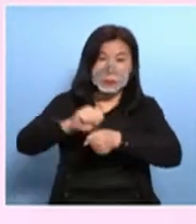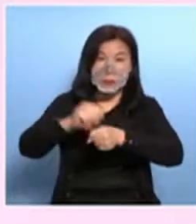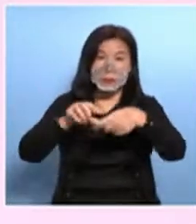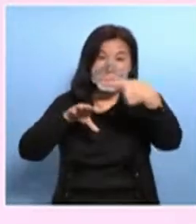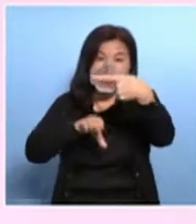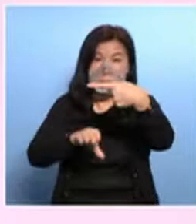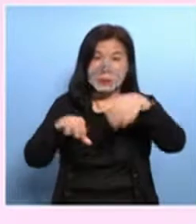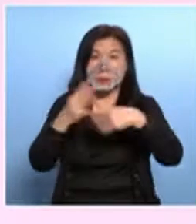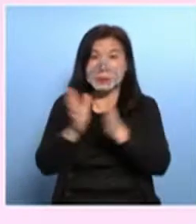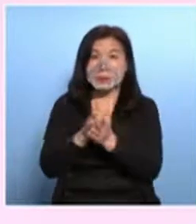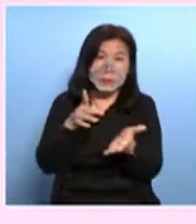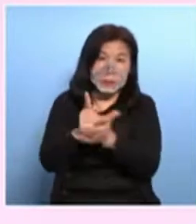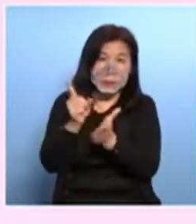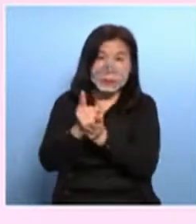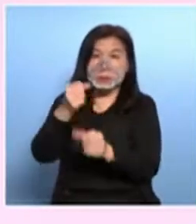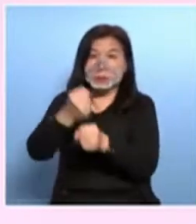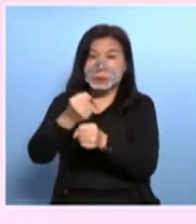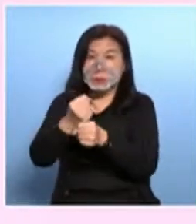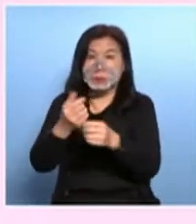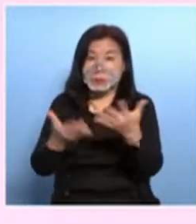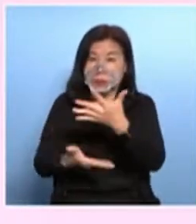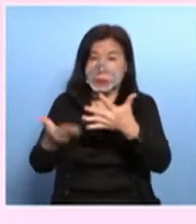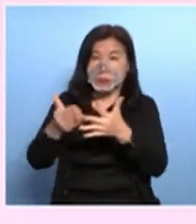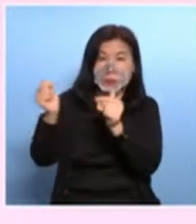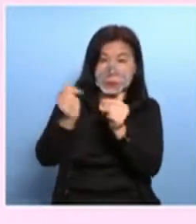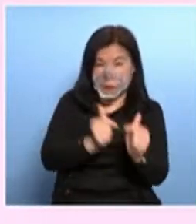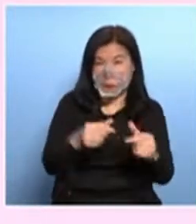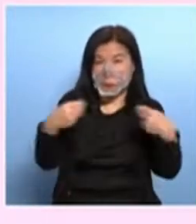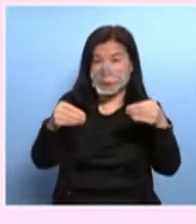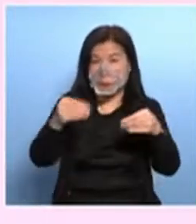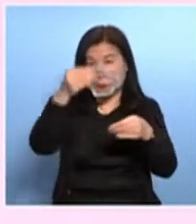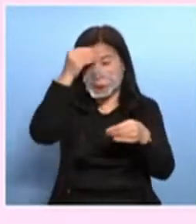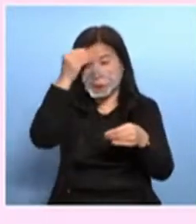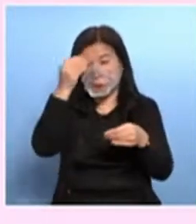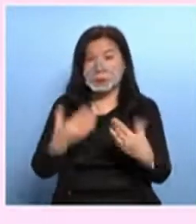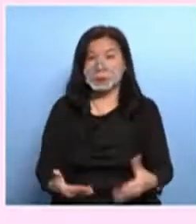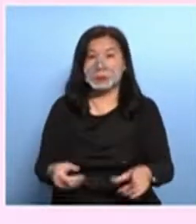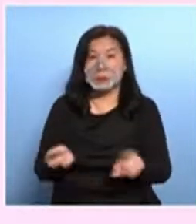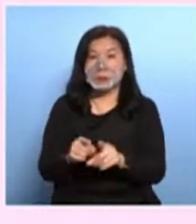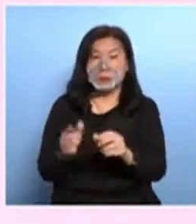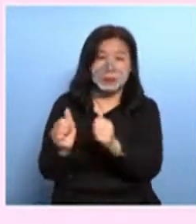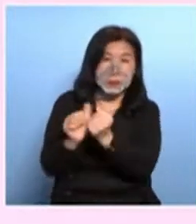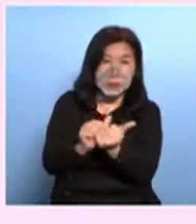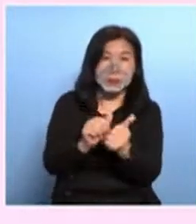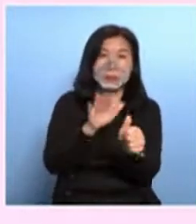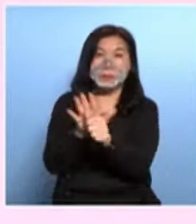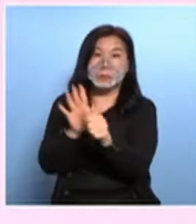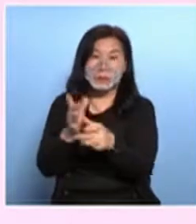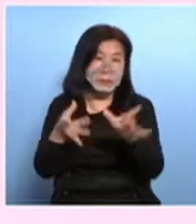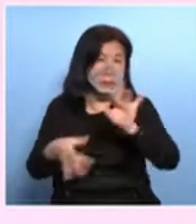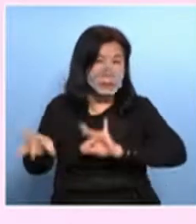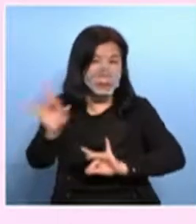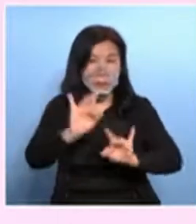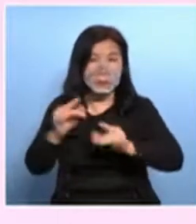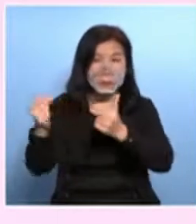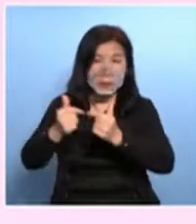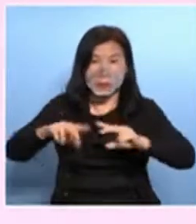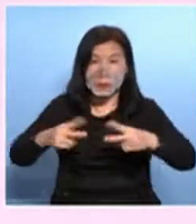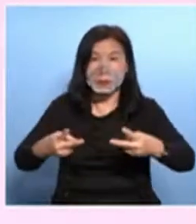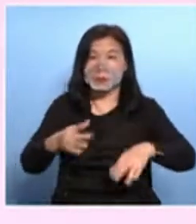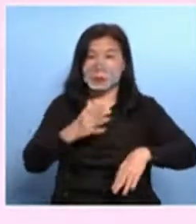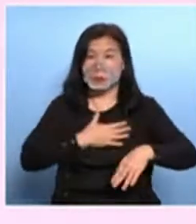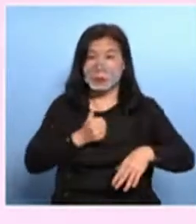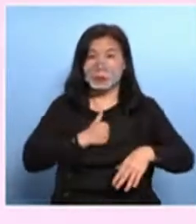million into the Cantonese Opera Development Fund to further support Cantonese opera practitioners in enhancing their professional standards and